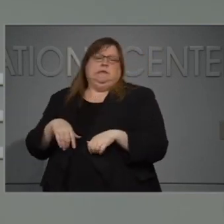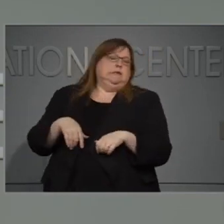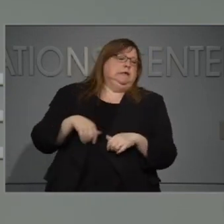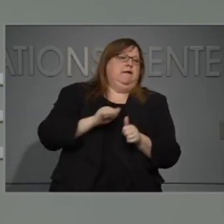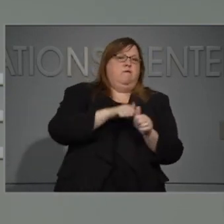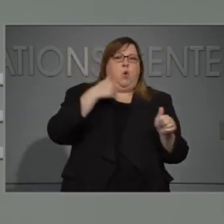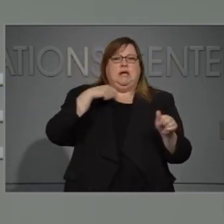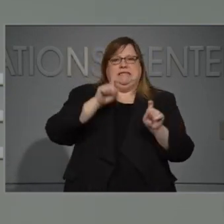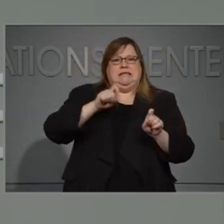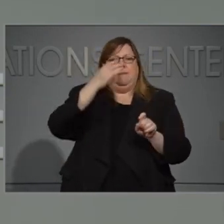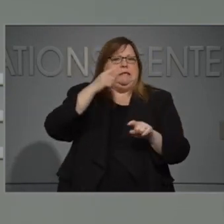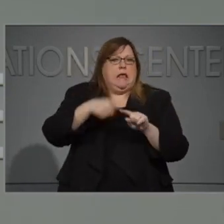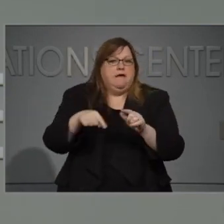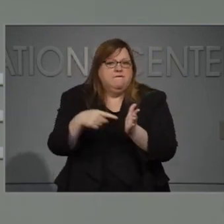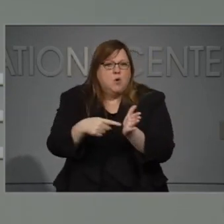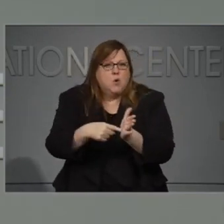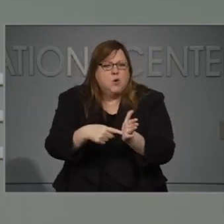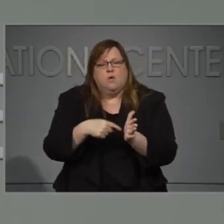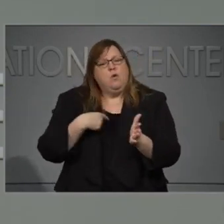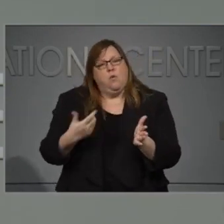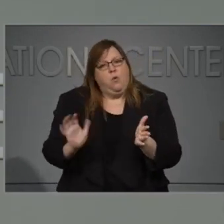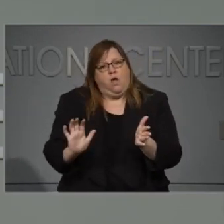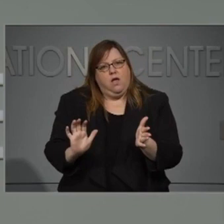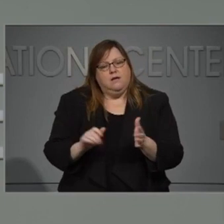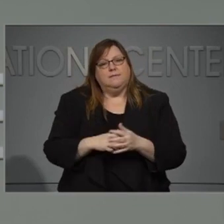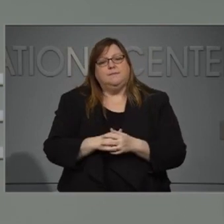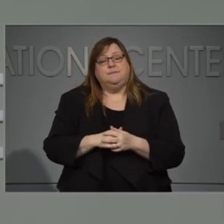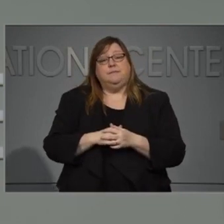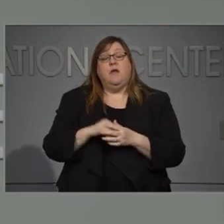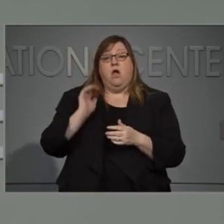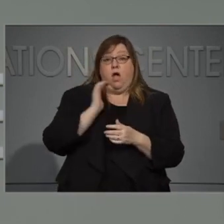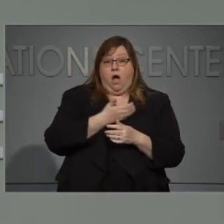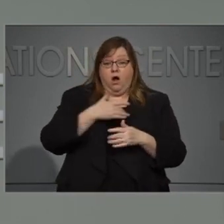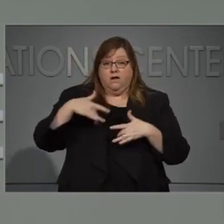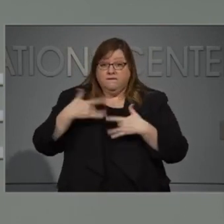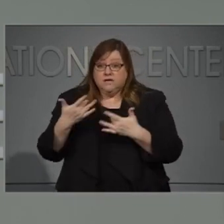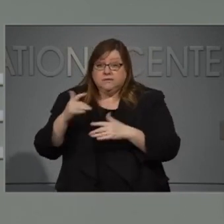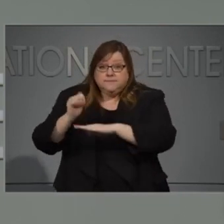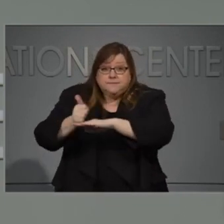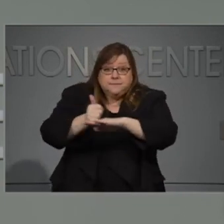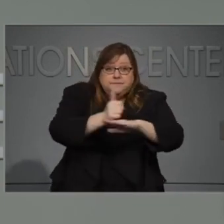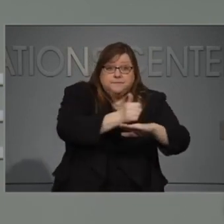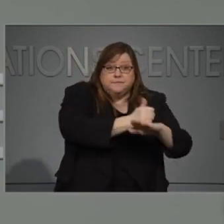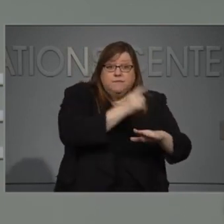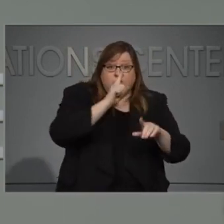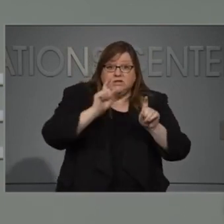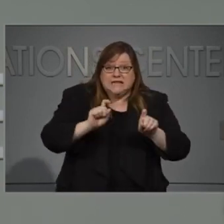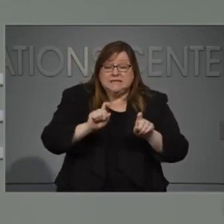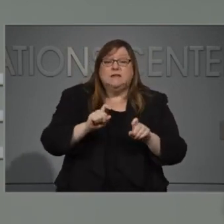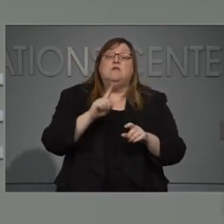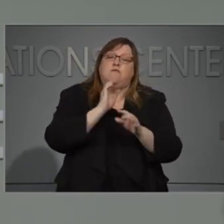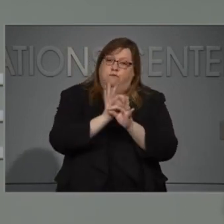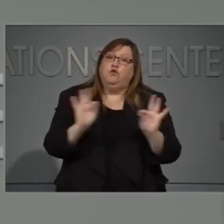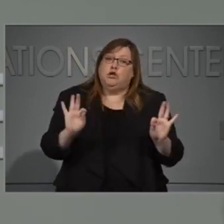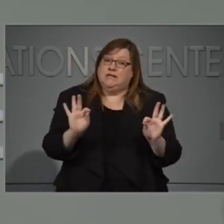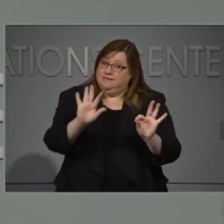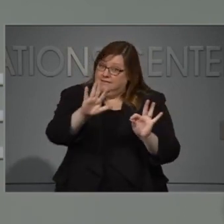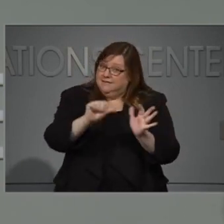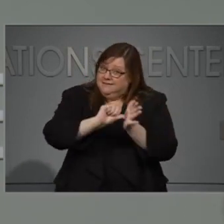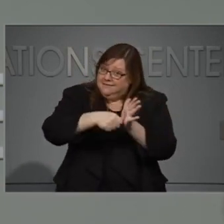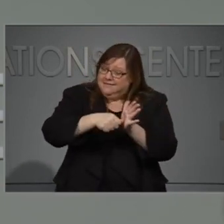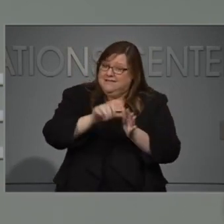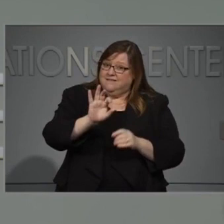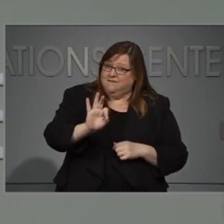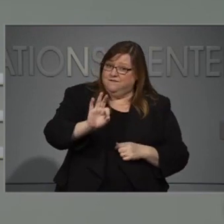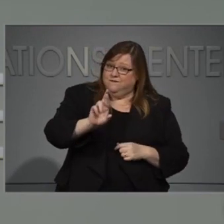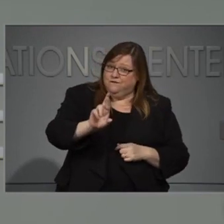of the community testing events that are a part of our initiative are free, and I will say that again, free. We